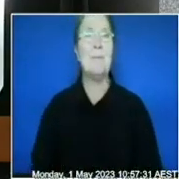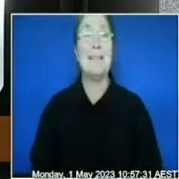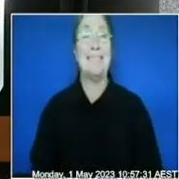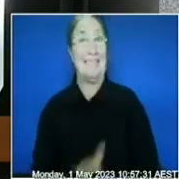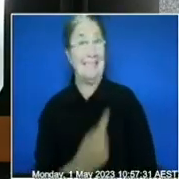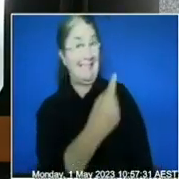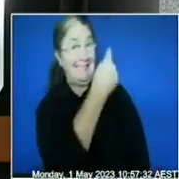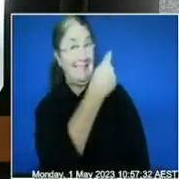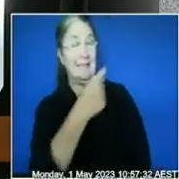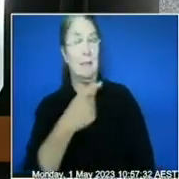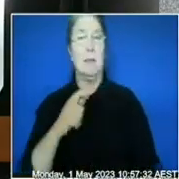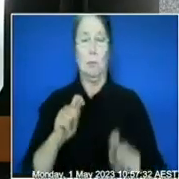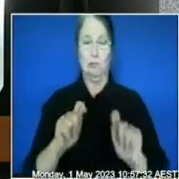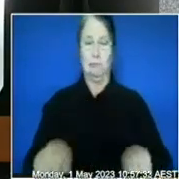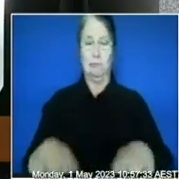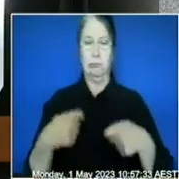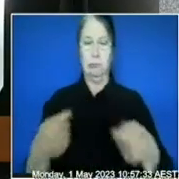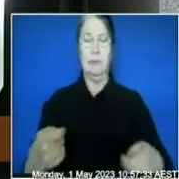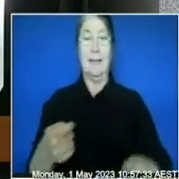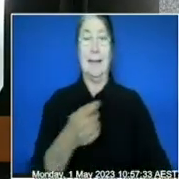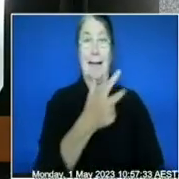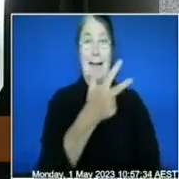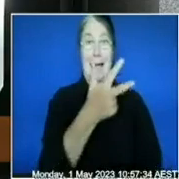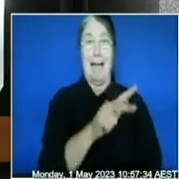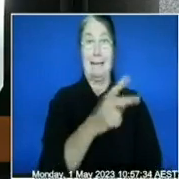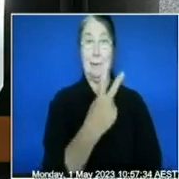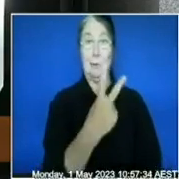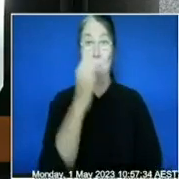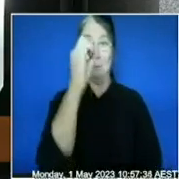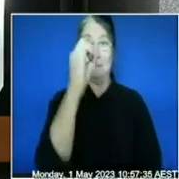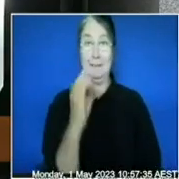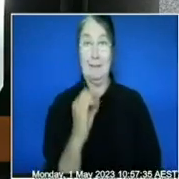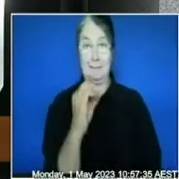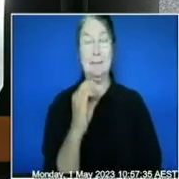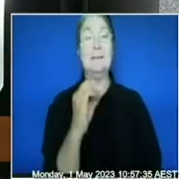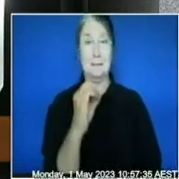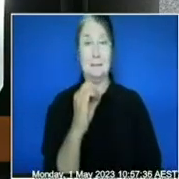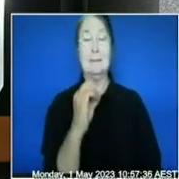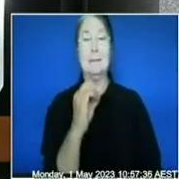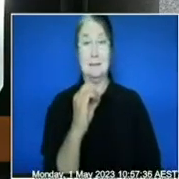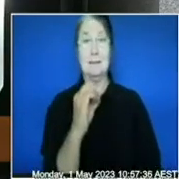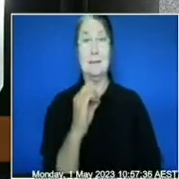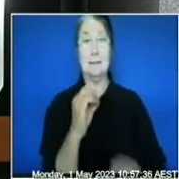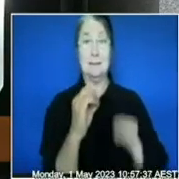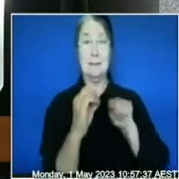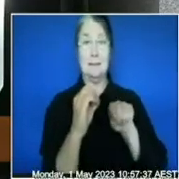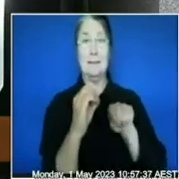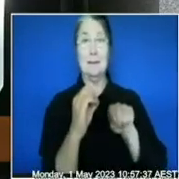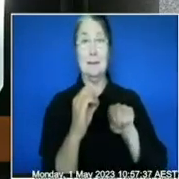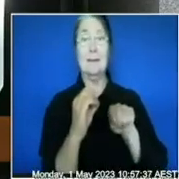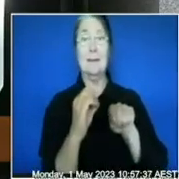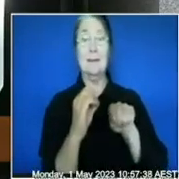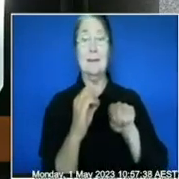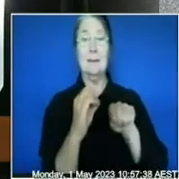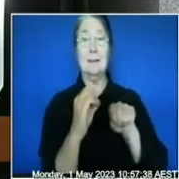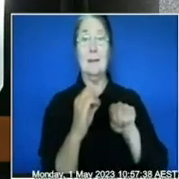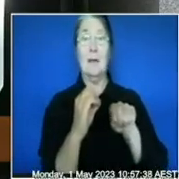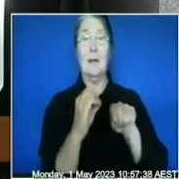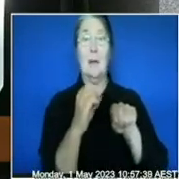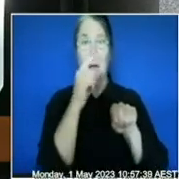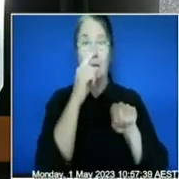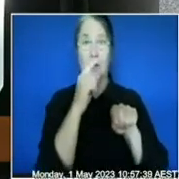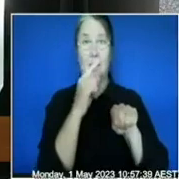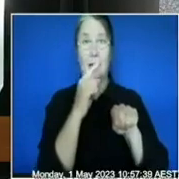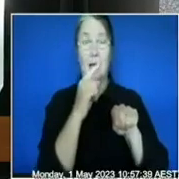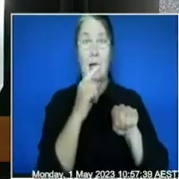have traditionally occurred. So we've very much tried to focus the efforts of the health-led response in locations where it's